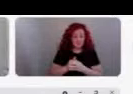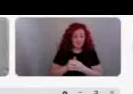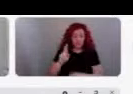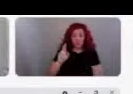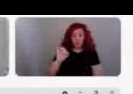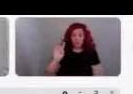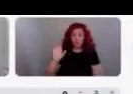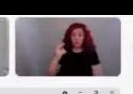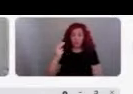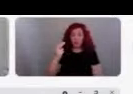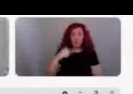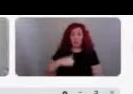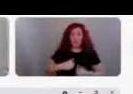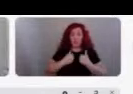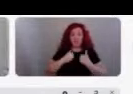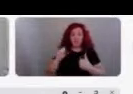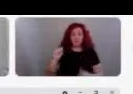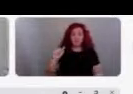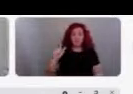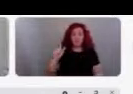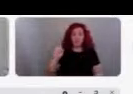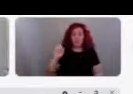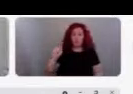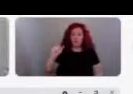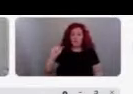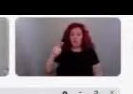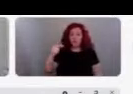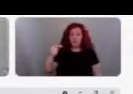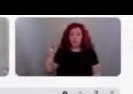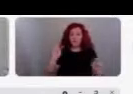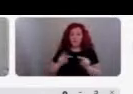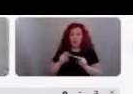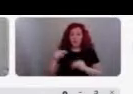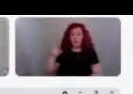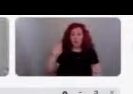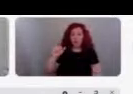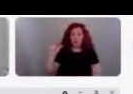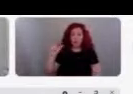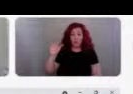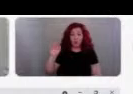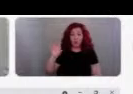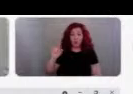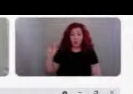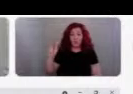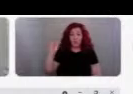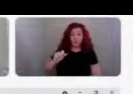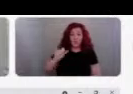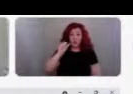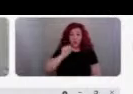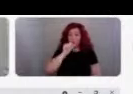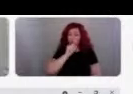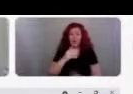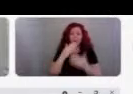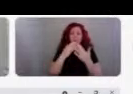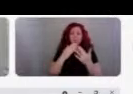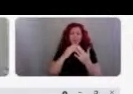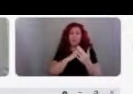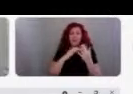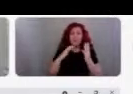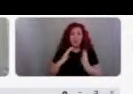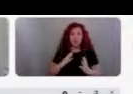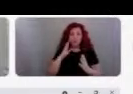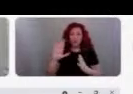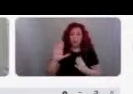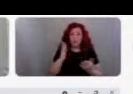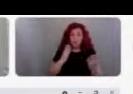rich ellery i live in the sarita green valley community of quail creek in southern arizona i thank the commissioners for